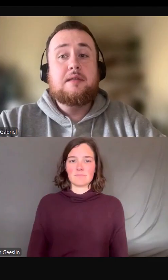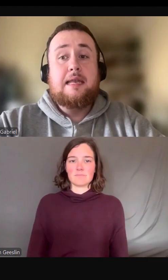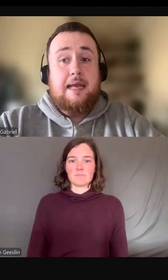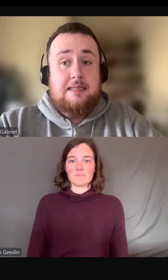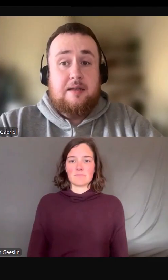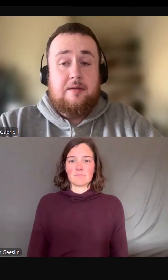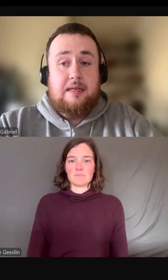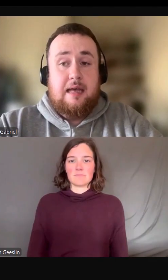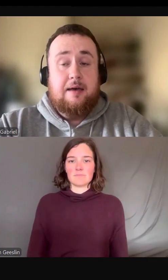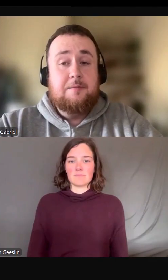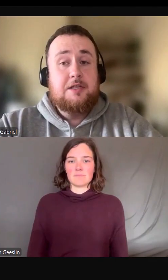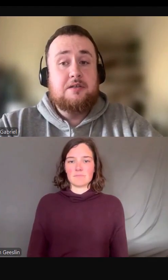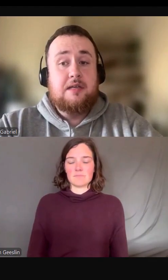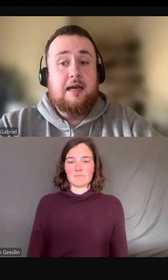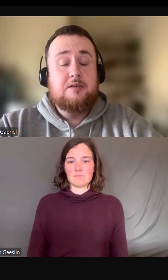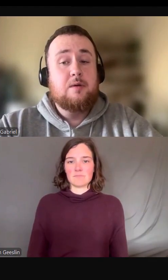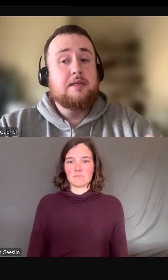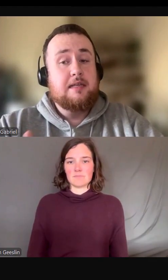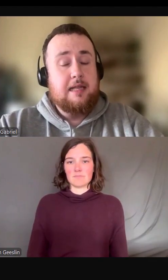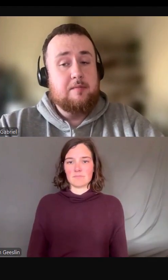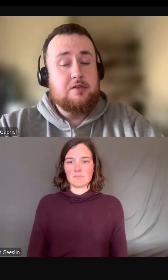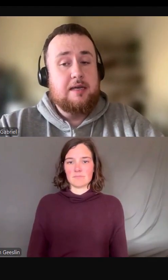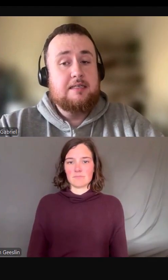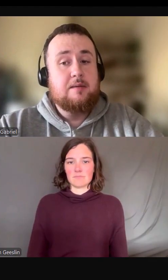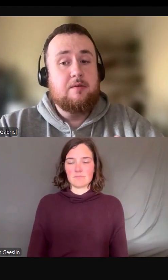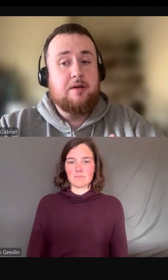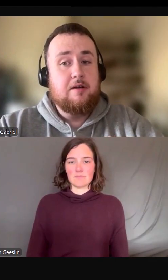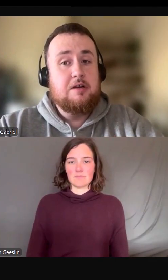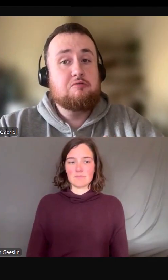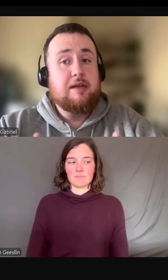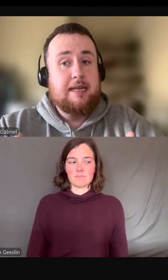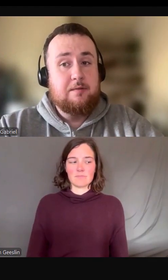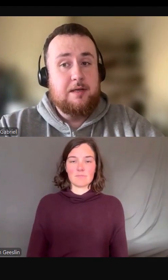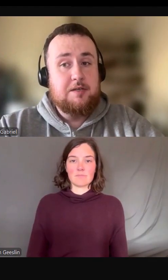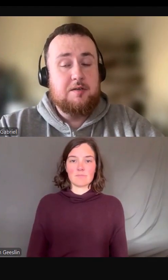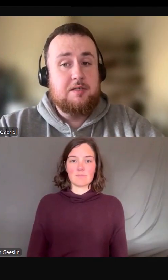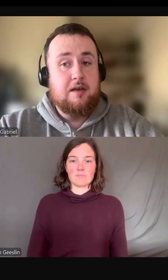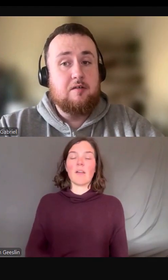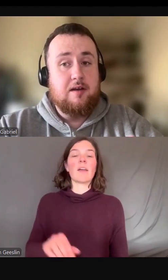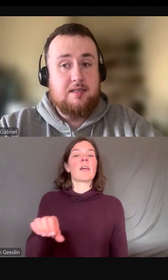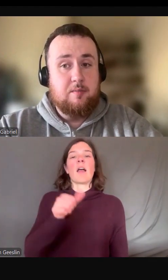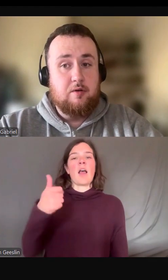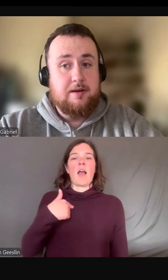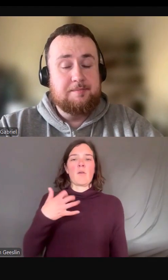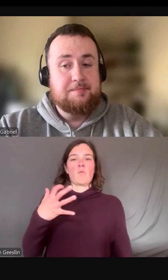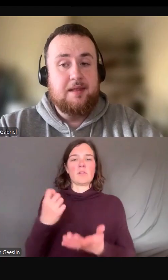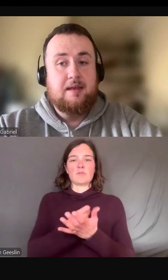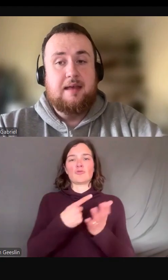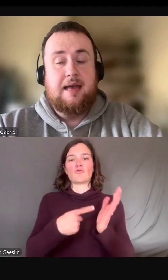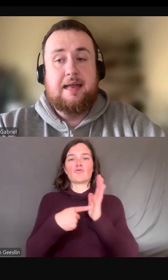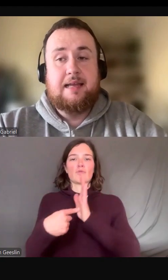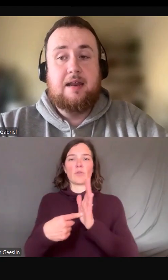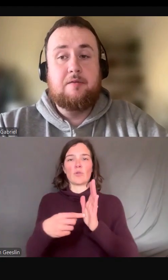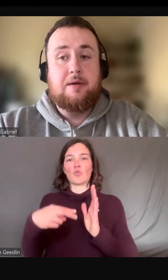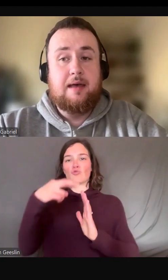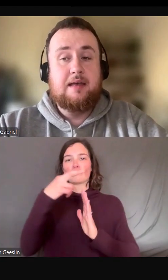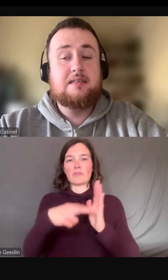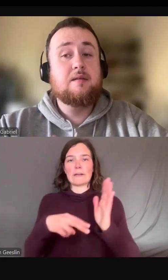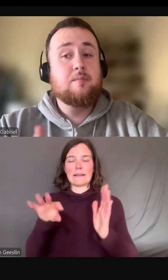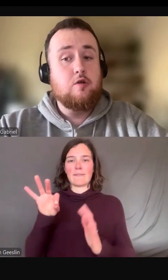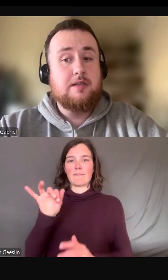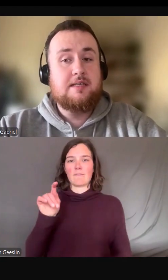So the next features I just wanted to demonstrate is some of our reading features across the board and kind